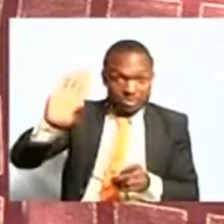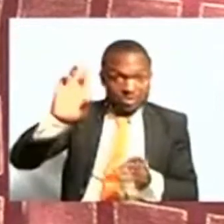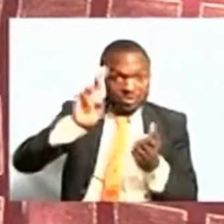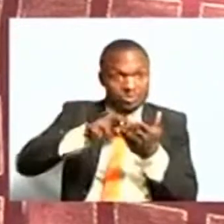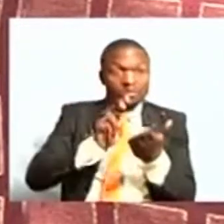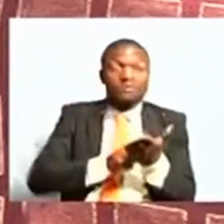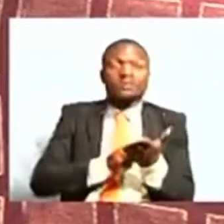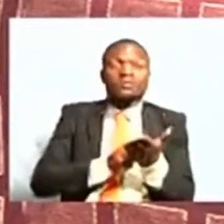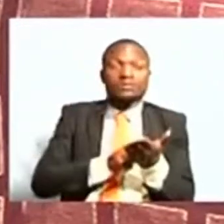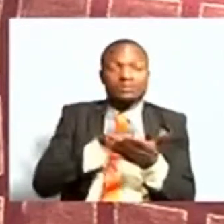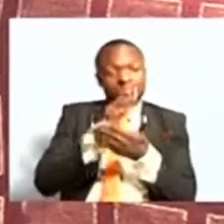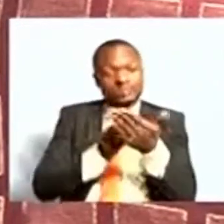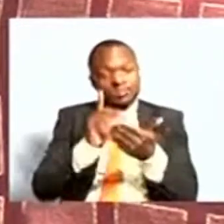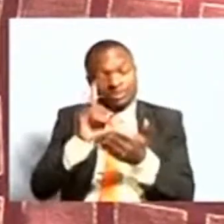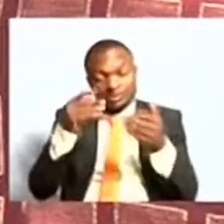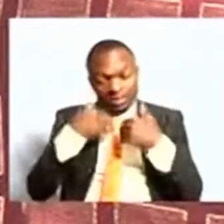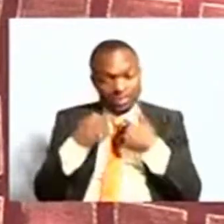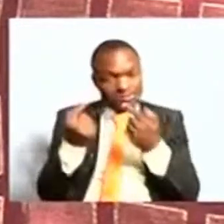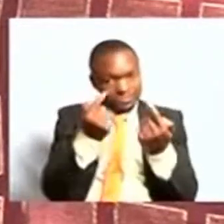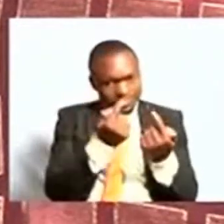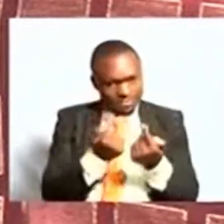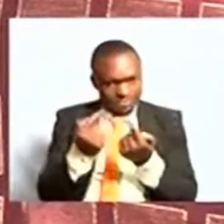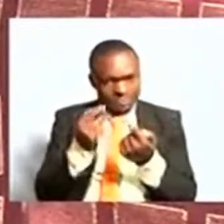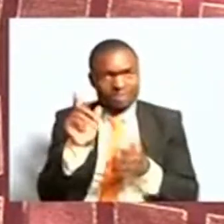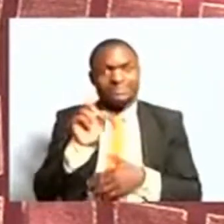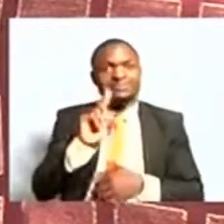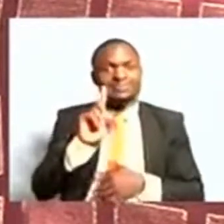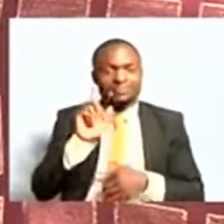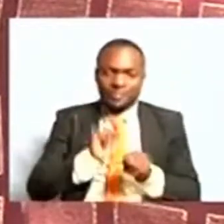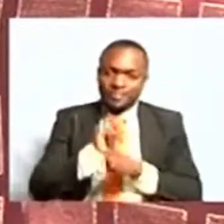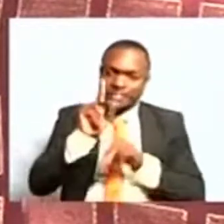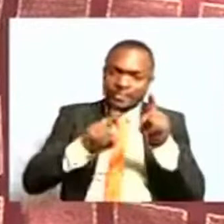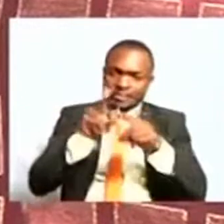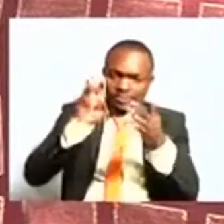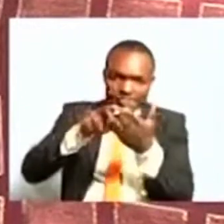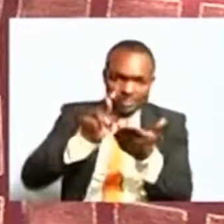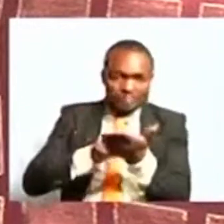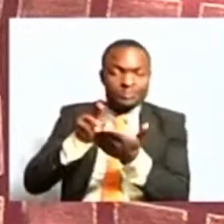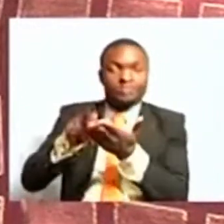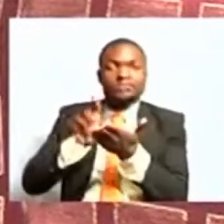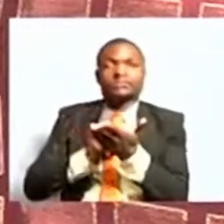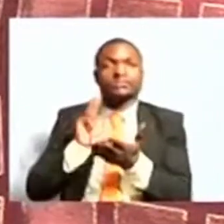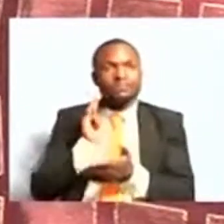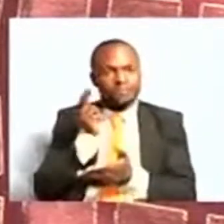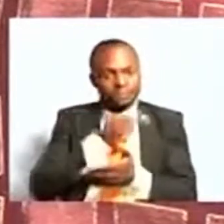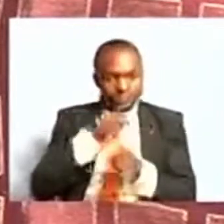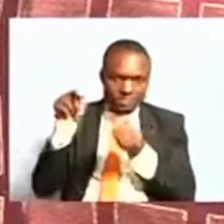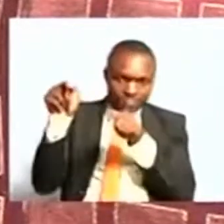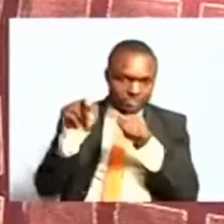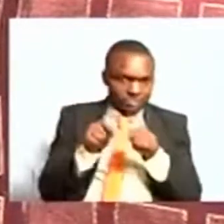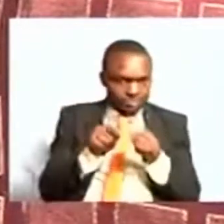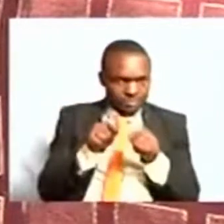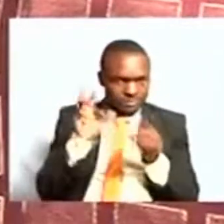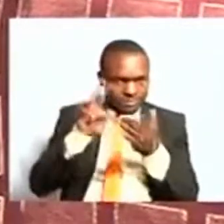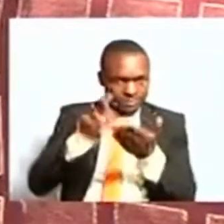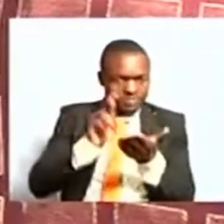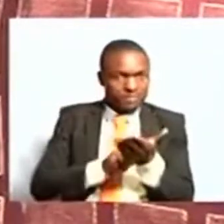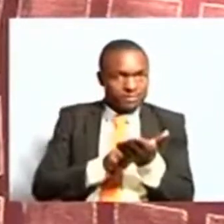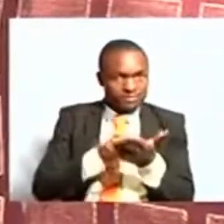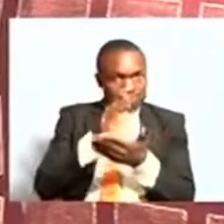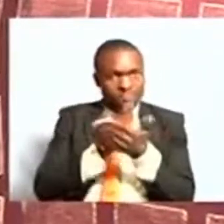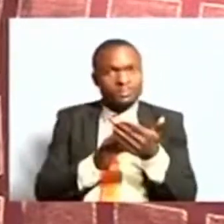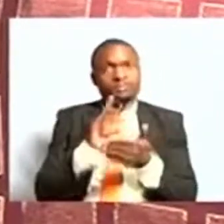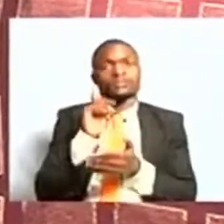behalf of somebody. We've had situations where people have reported to us. You come and report on behalf of